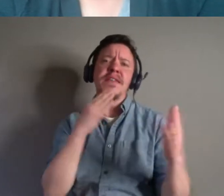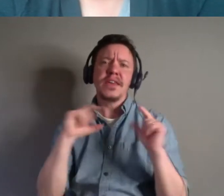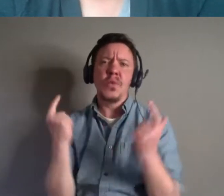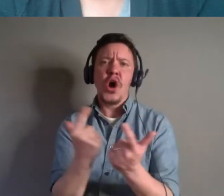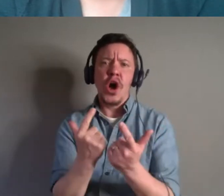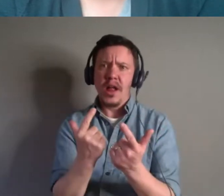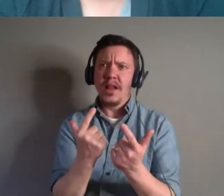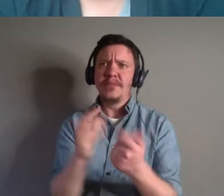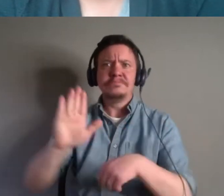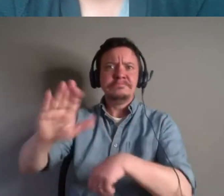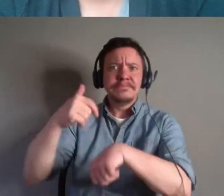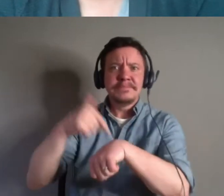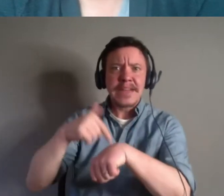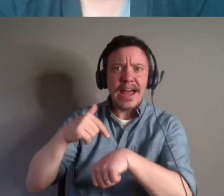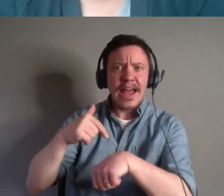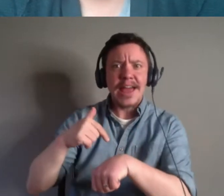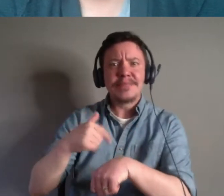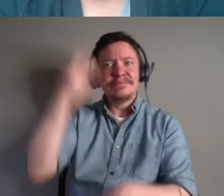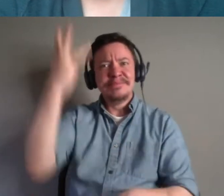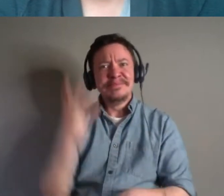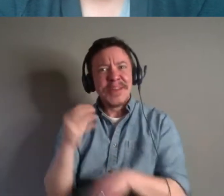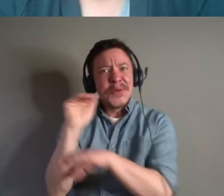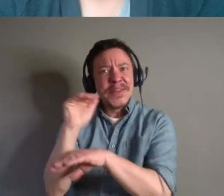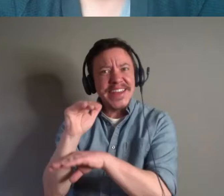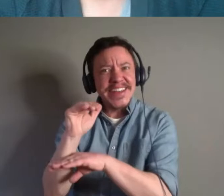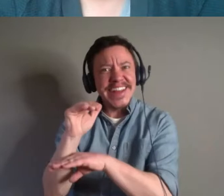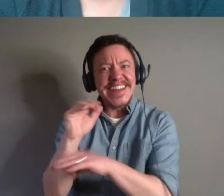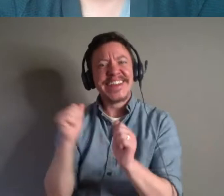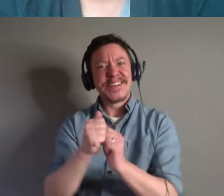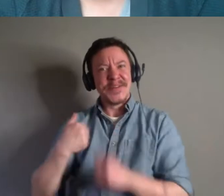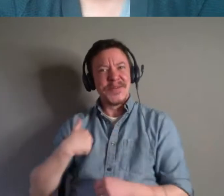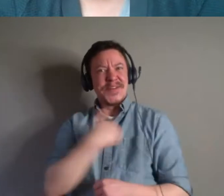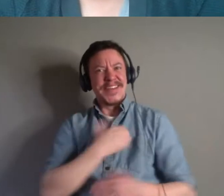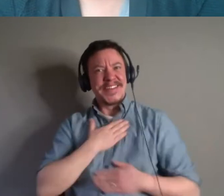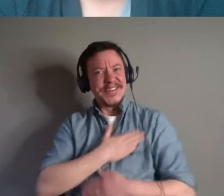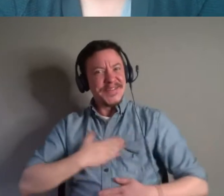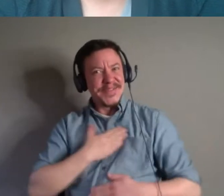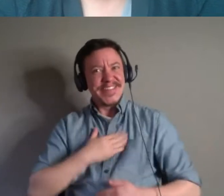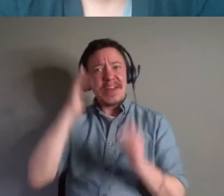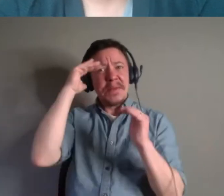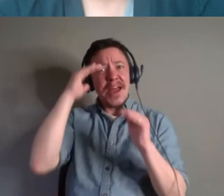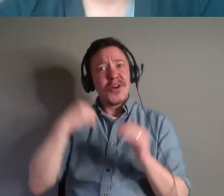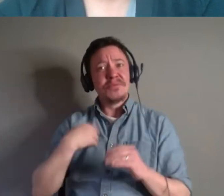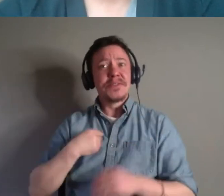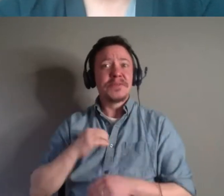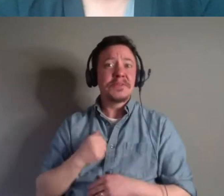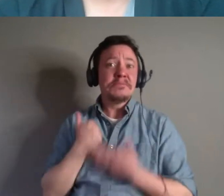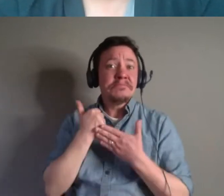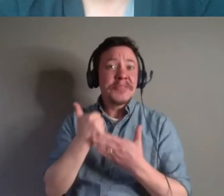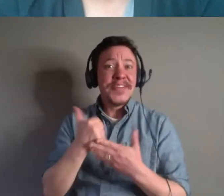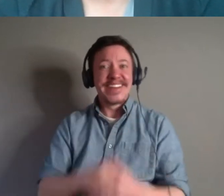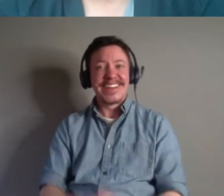for spending your Wednesday evening with us. We appreciate that. And I hope this was helpful.